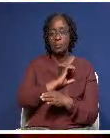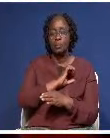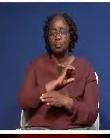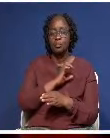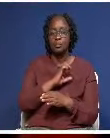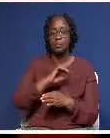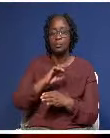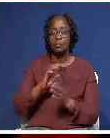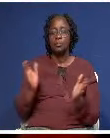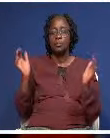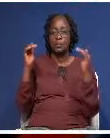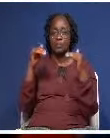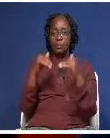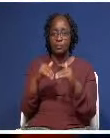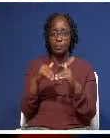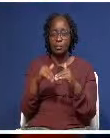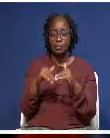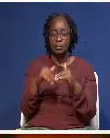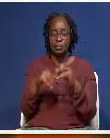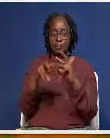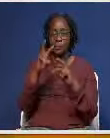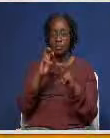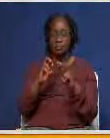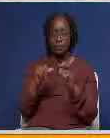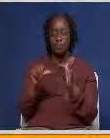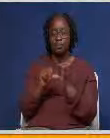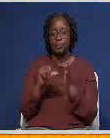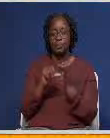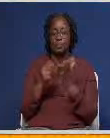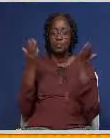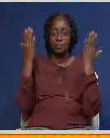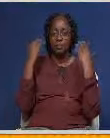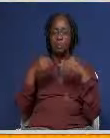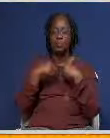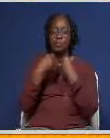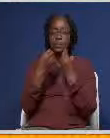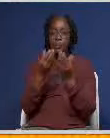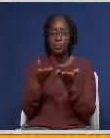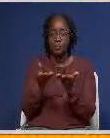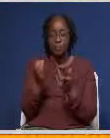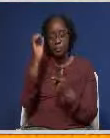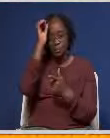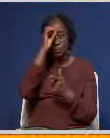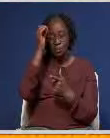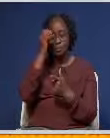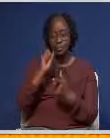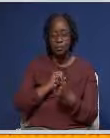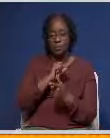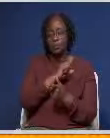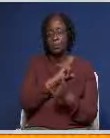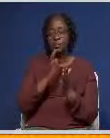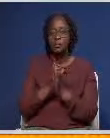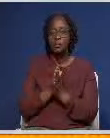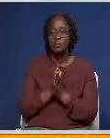tabua kaunti, tayo devolution, kusonku na madhina, makaunti ni ya Meru, na kunenka niramende kithia, kiri bunge ni ya